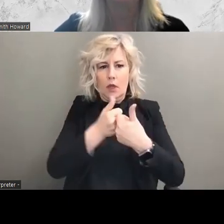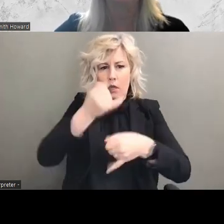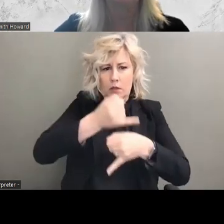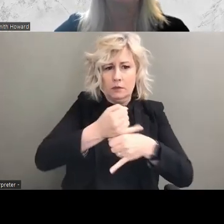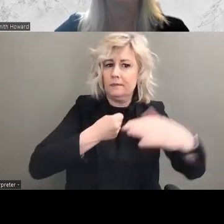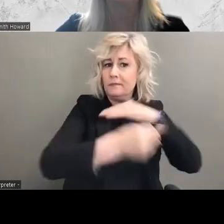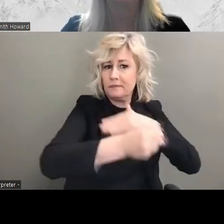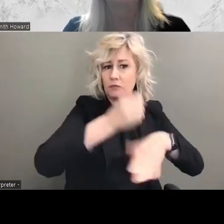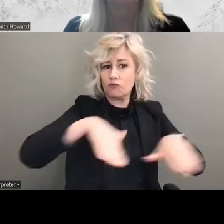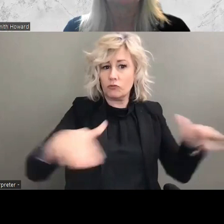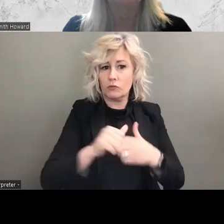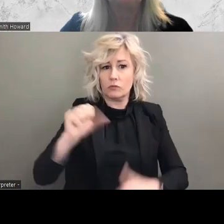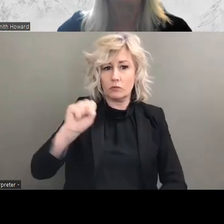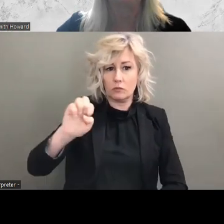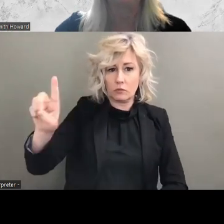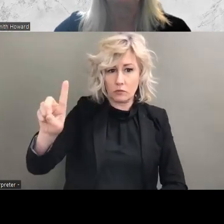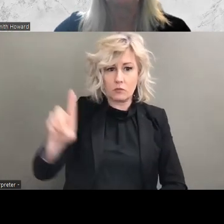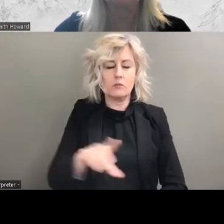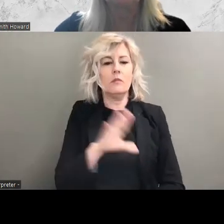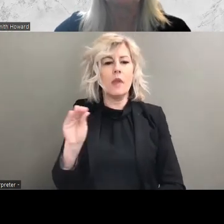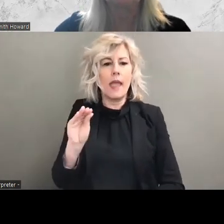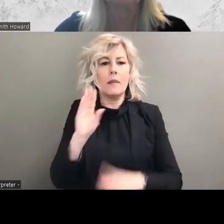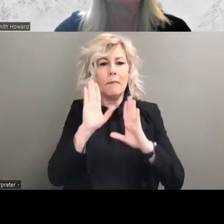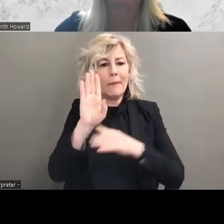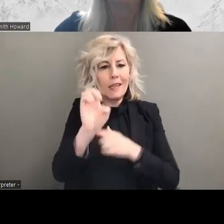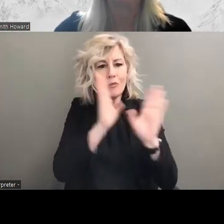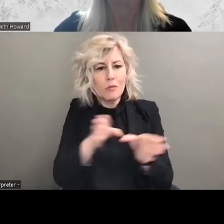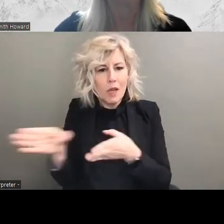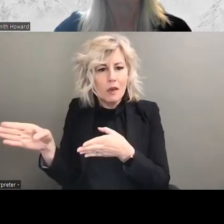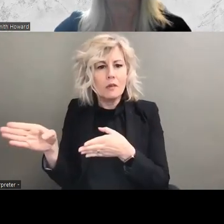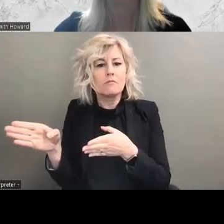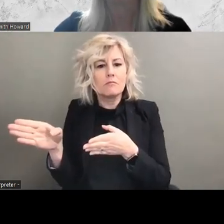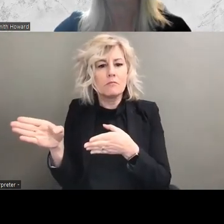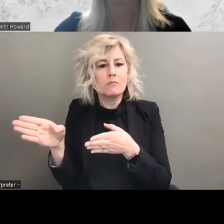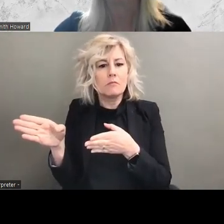children or youth with SED, and be prepared to work.